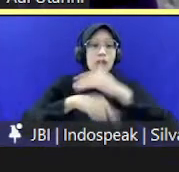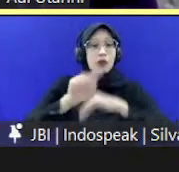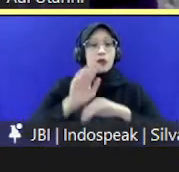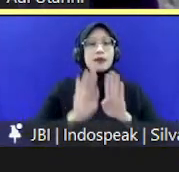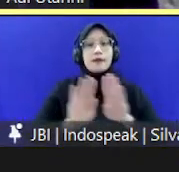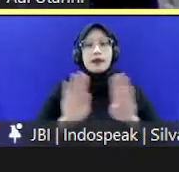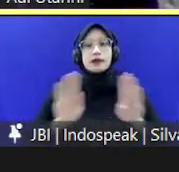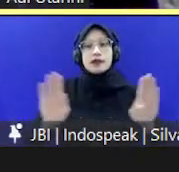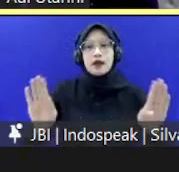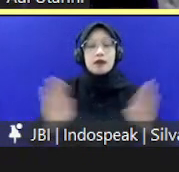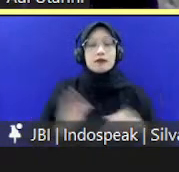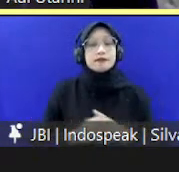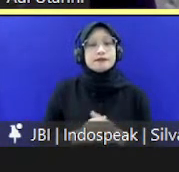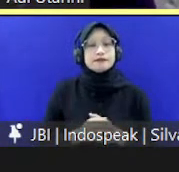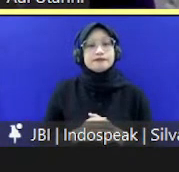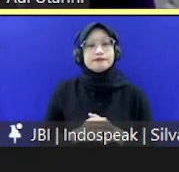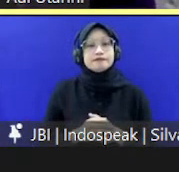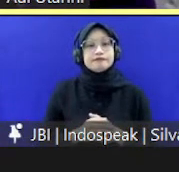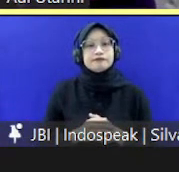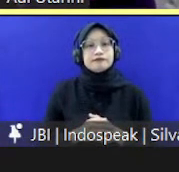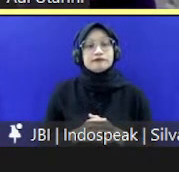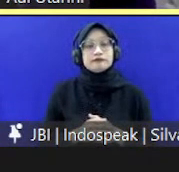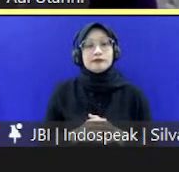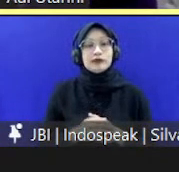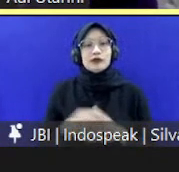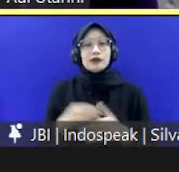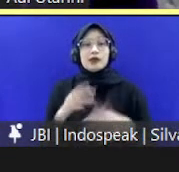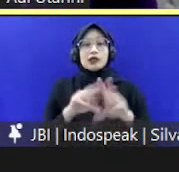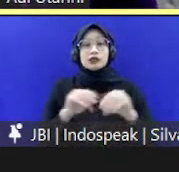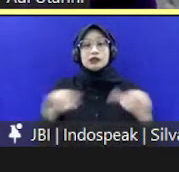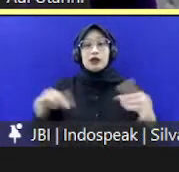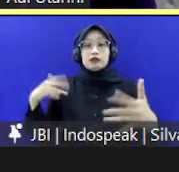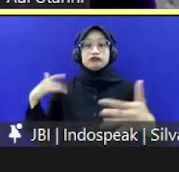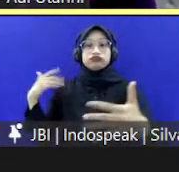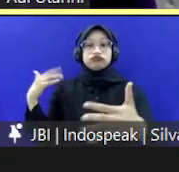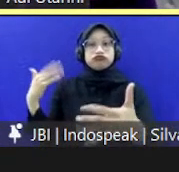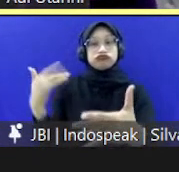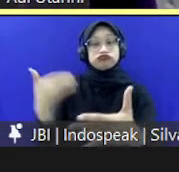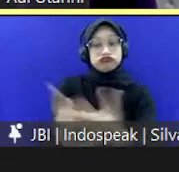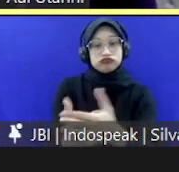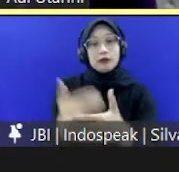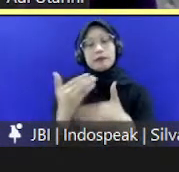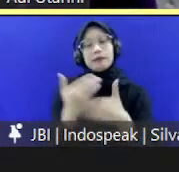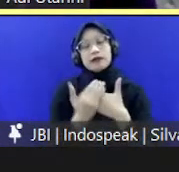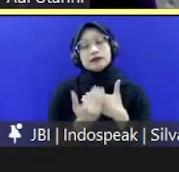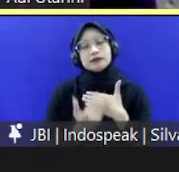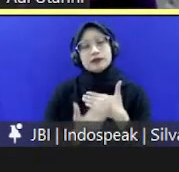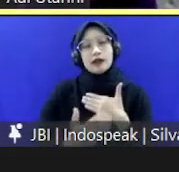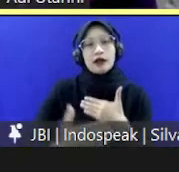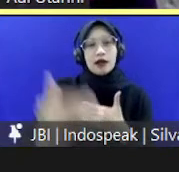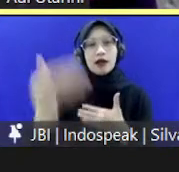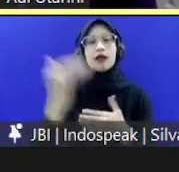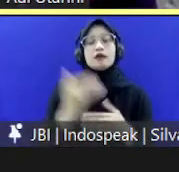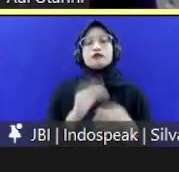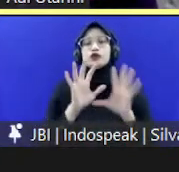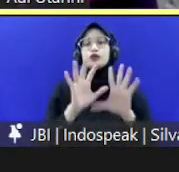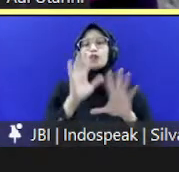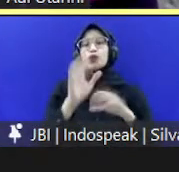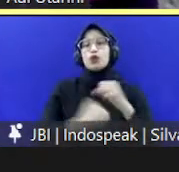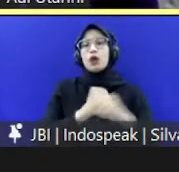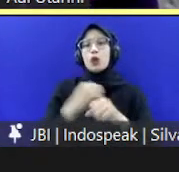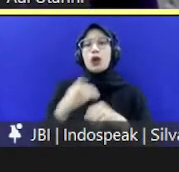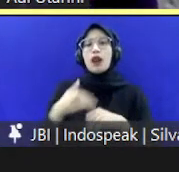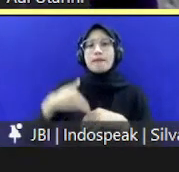The journey has been long and a phased journey for more than 10 years. With all the